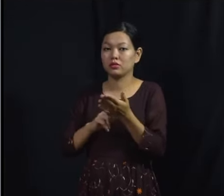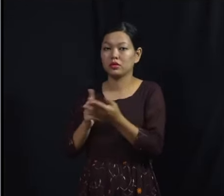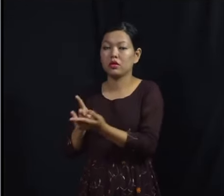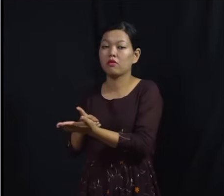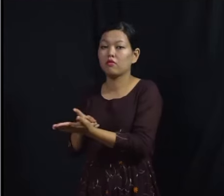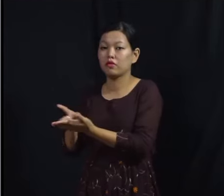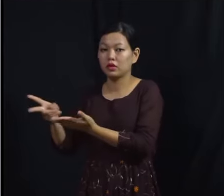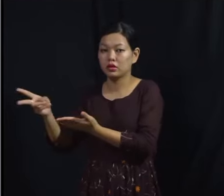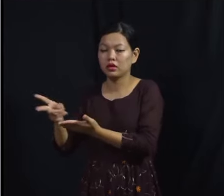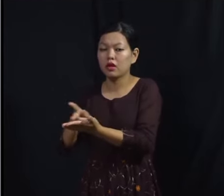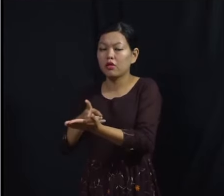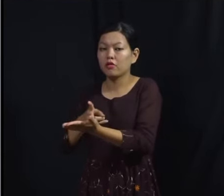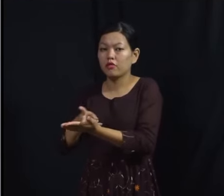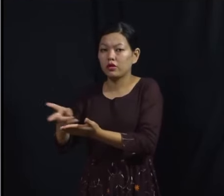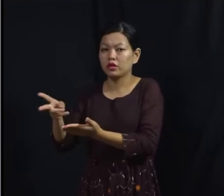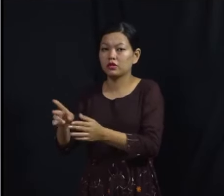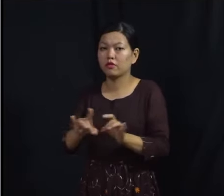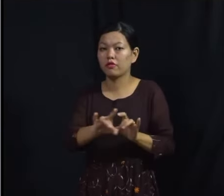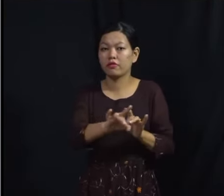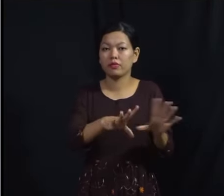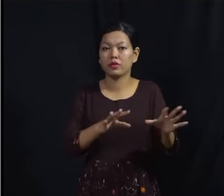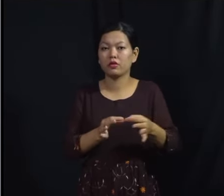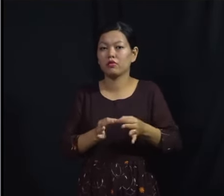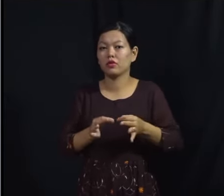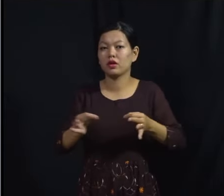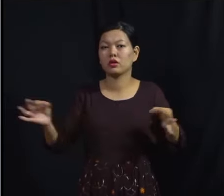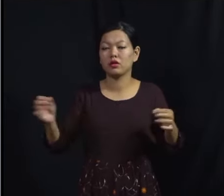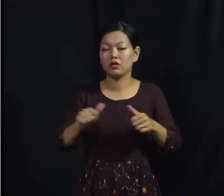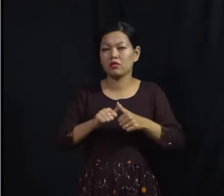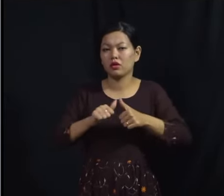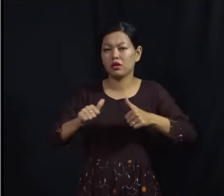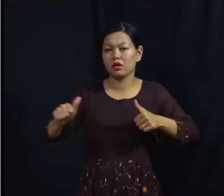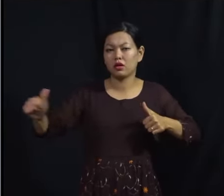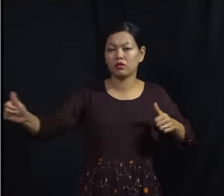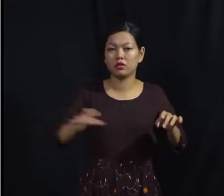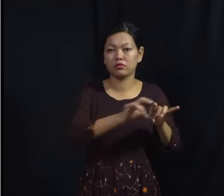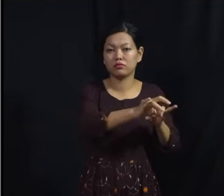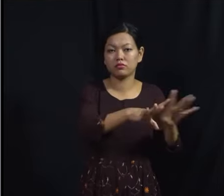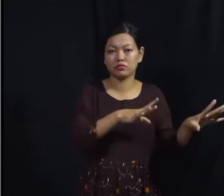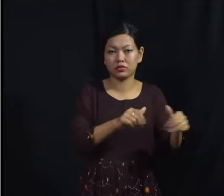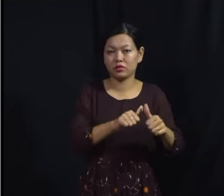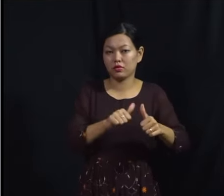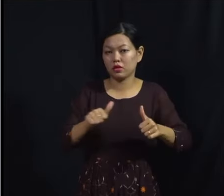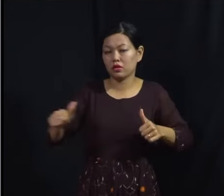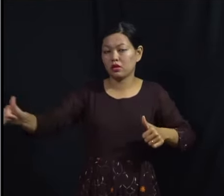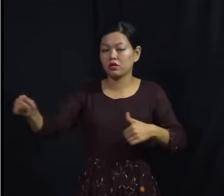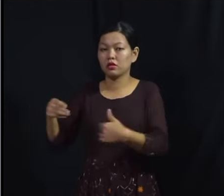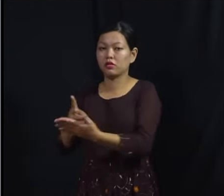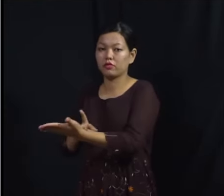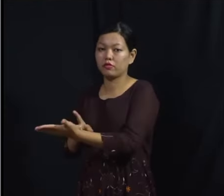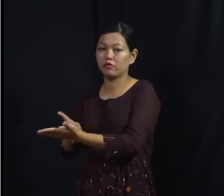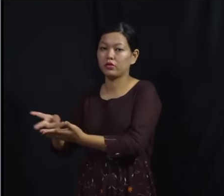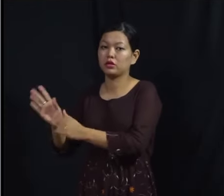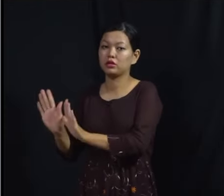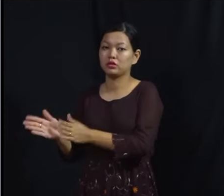the main cities, or they lack the advantage of, you know, accessibility of hospital, or we can